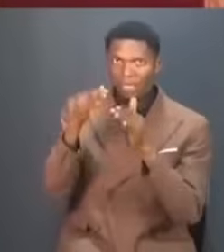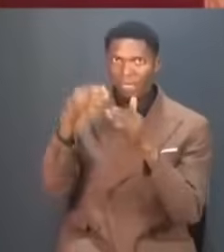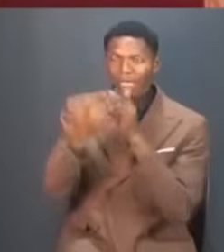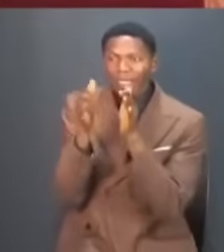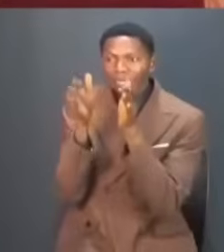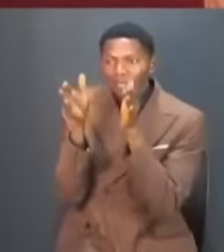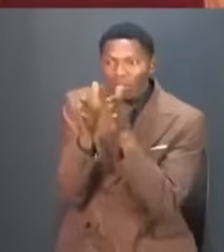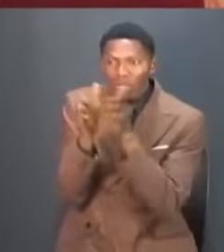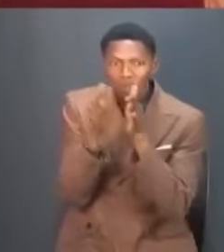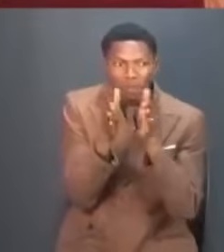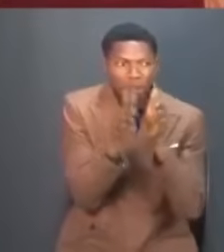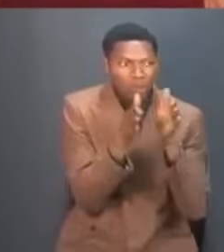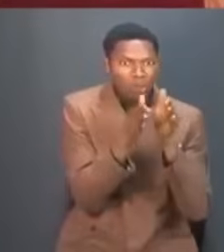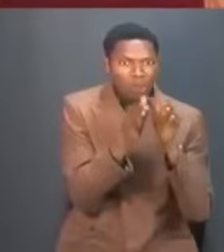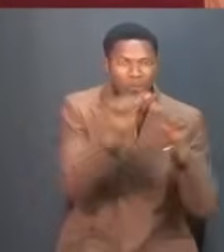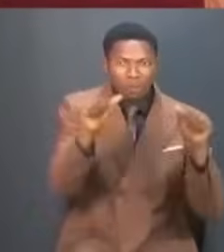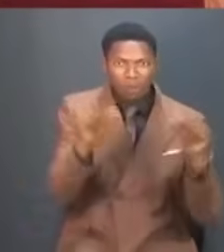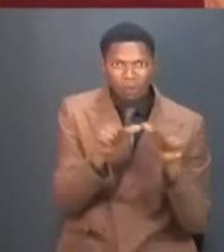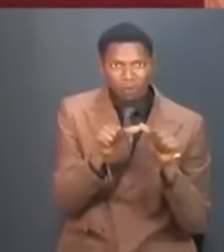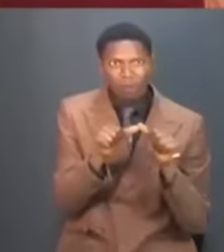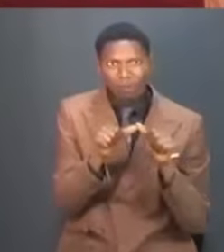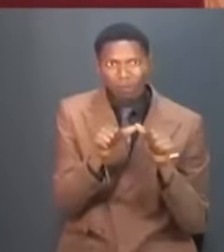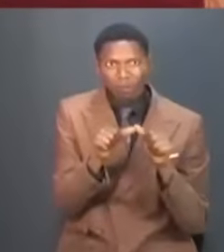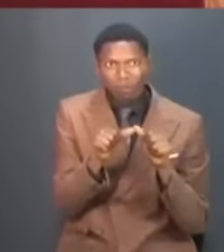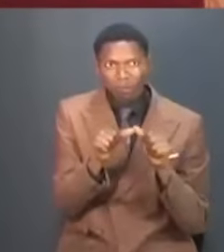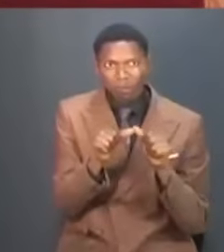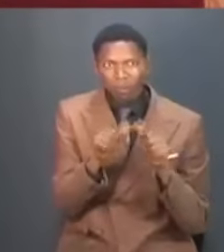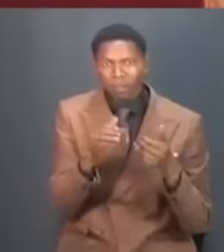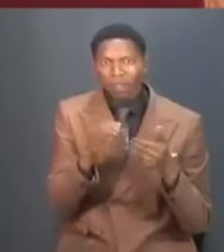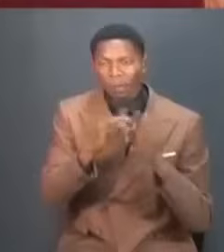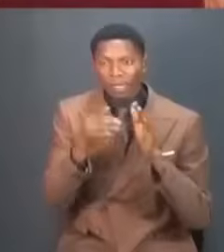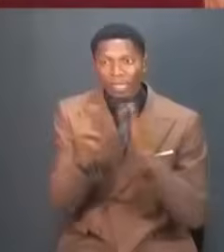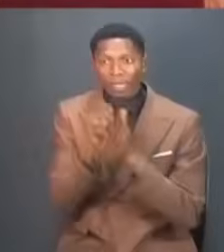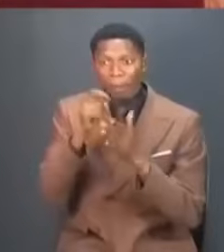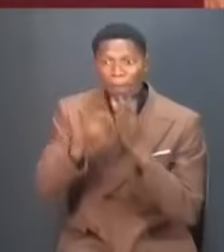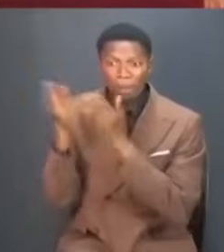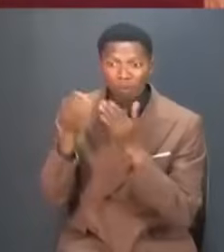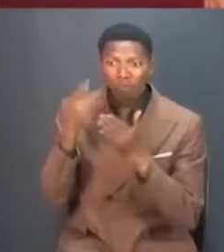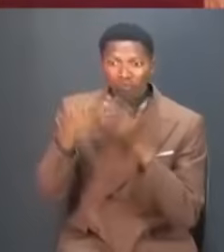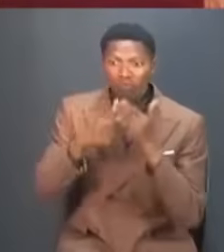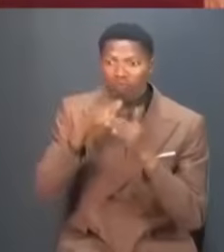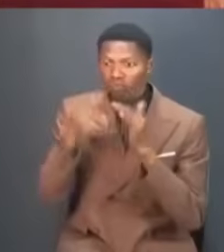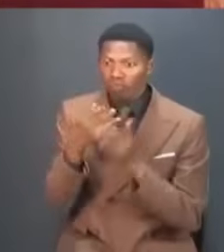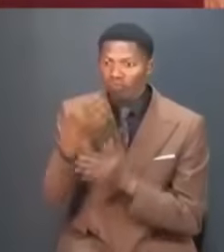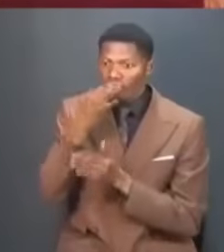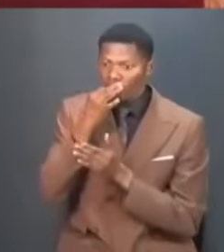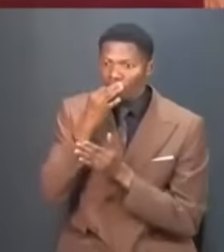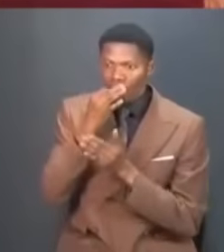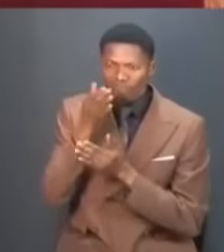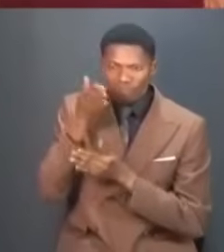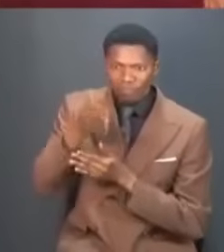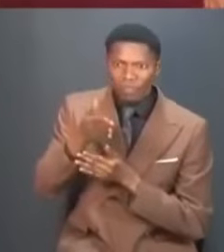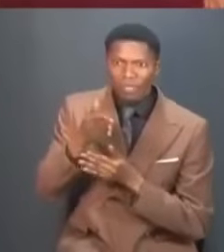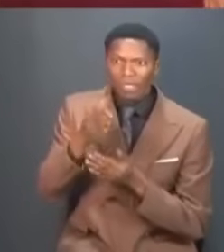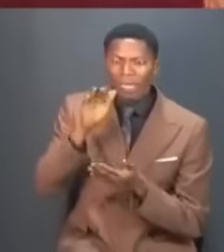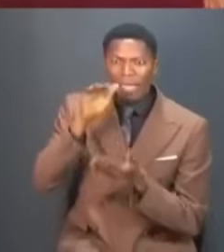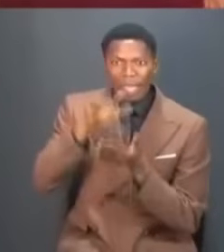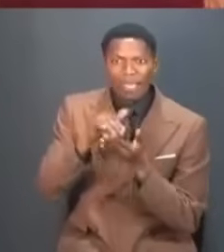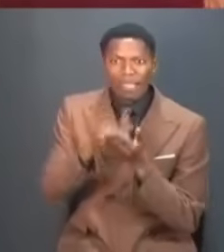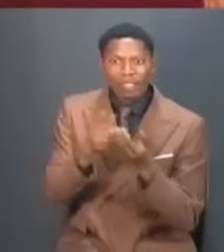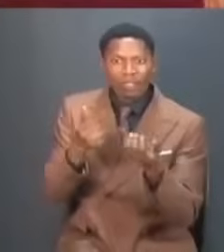areas, reducing regional disparities in food availability. We are also supporting institutional